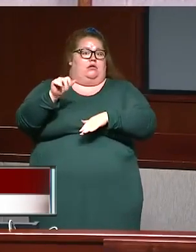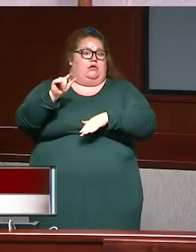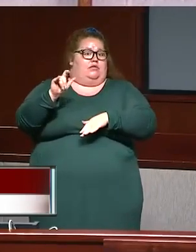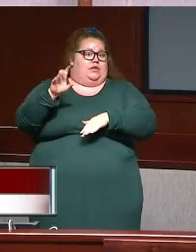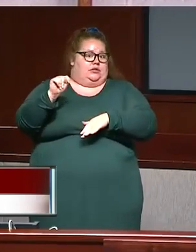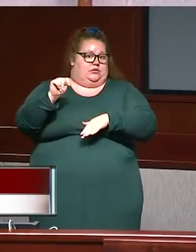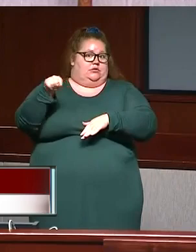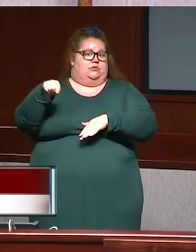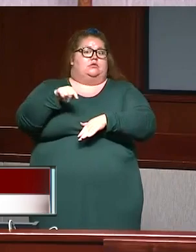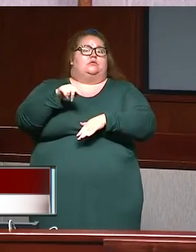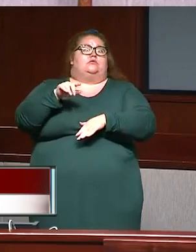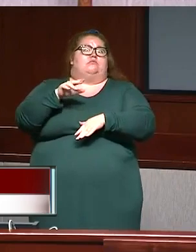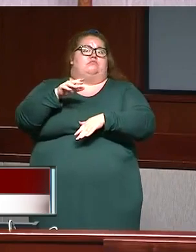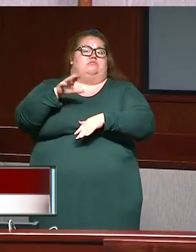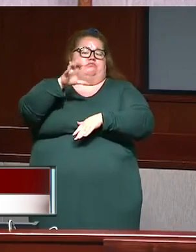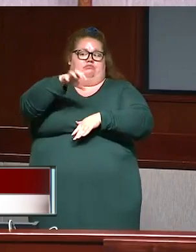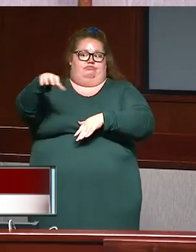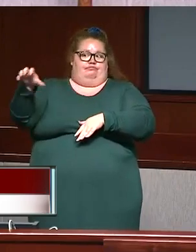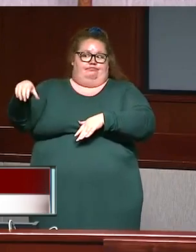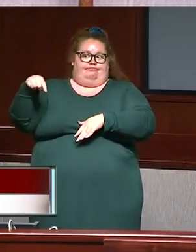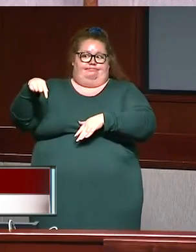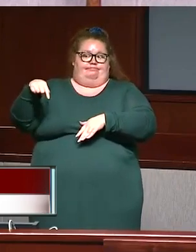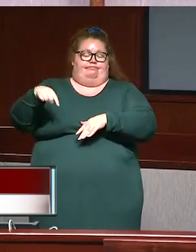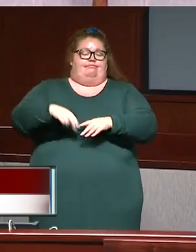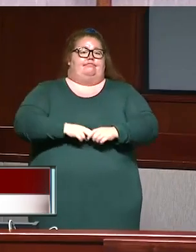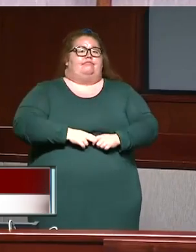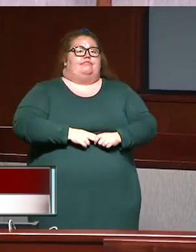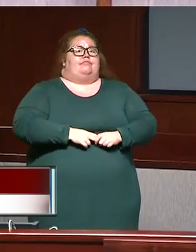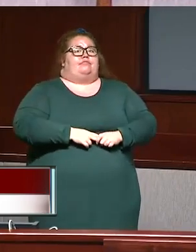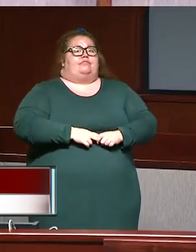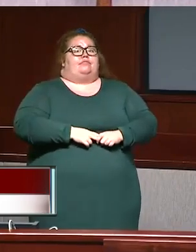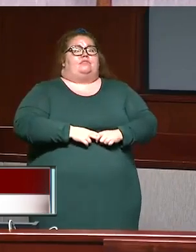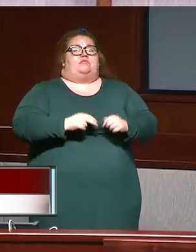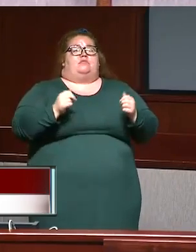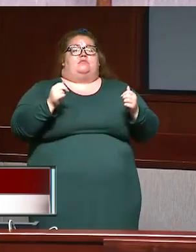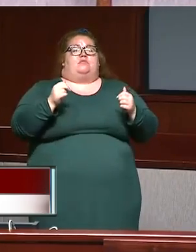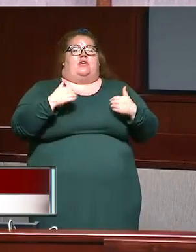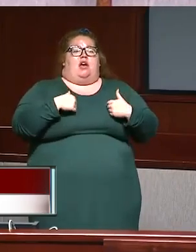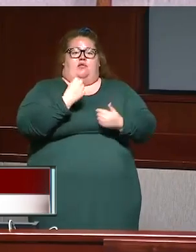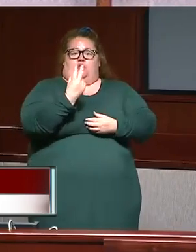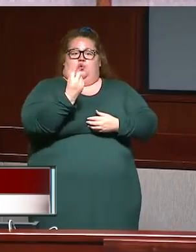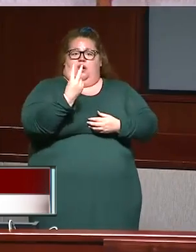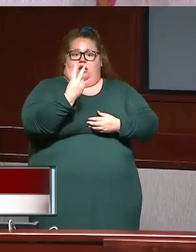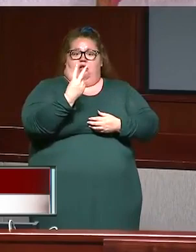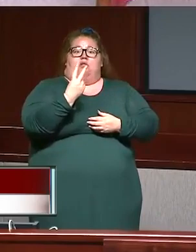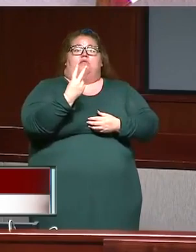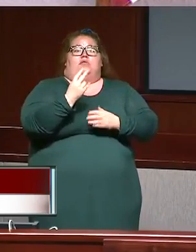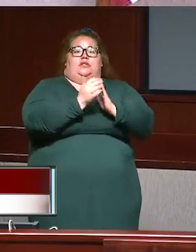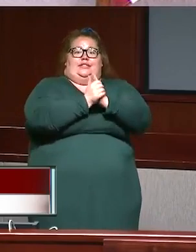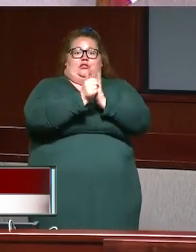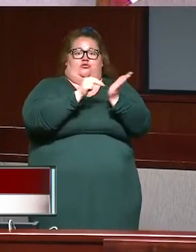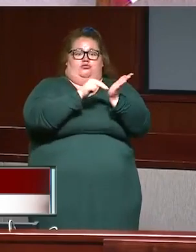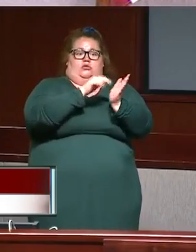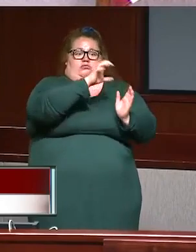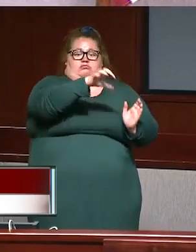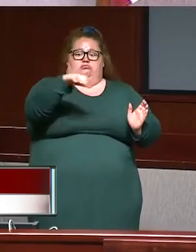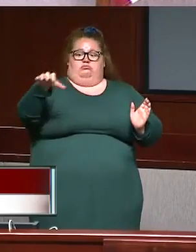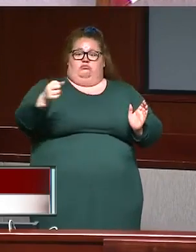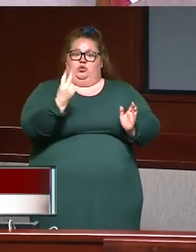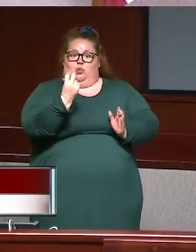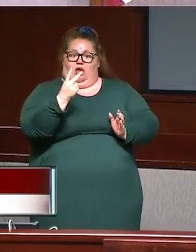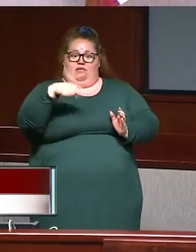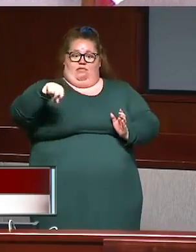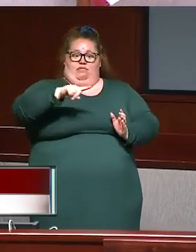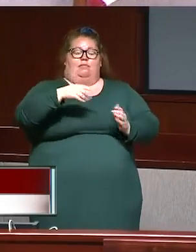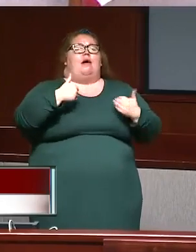skilled nursing facilities are reporting positive cases in healthcare workers. So that is significant. Our